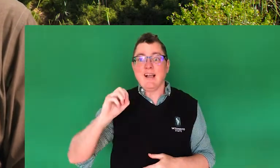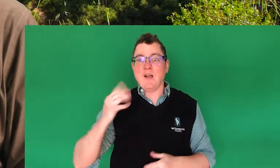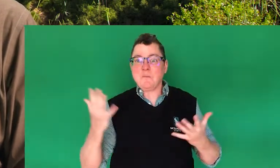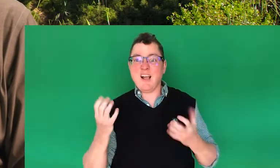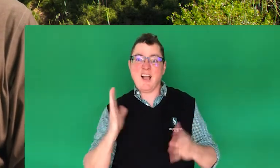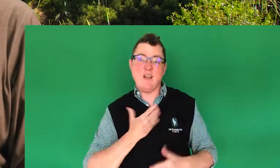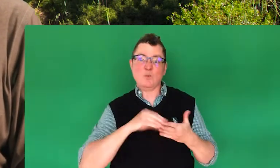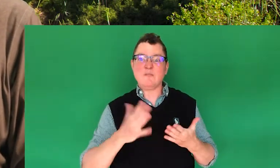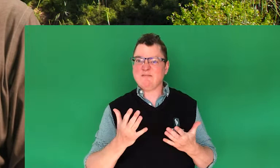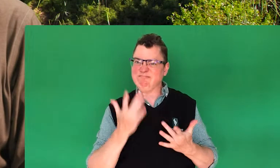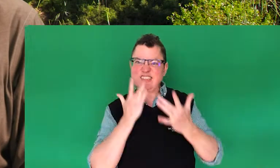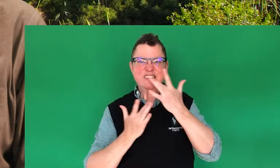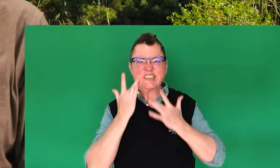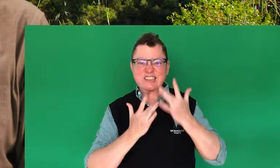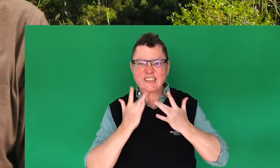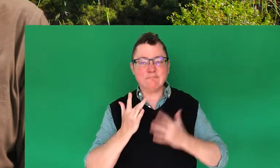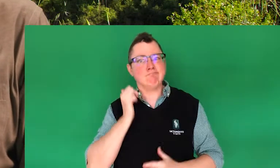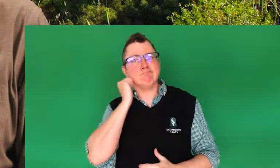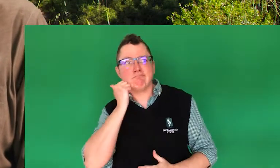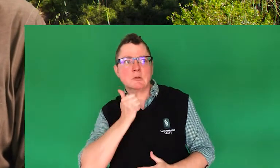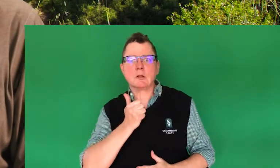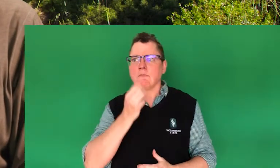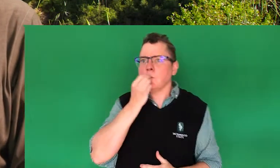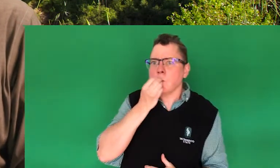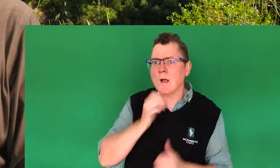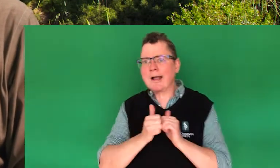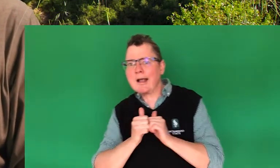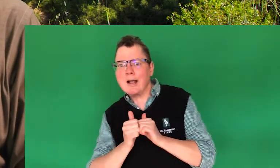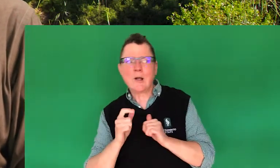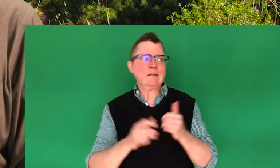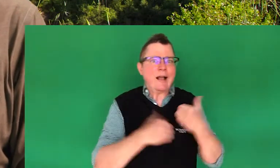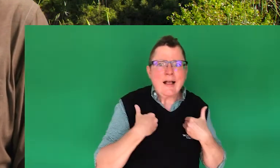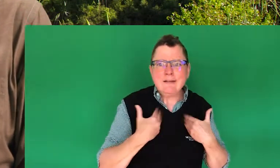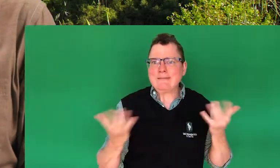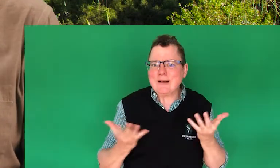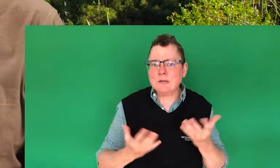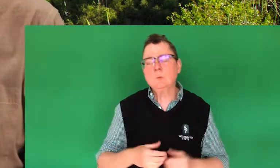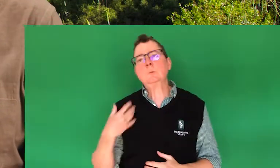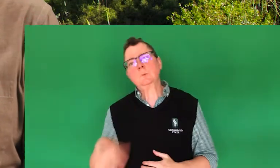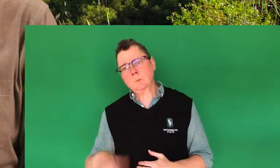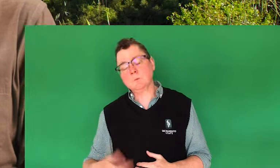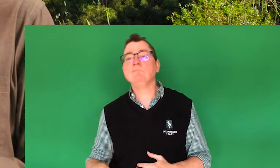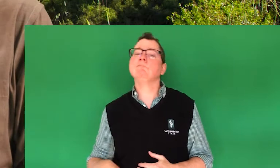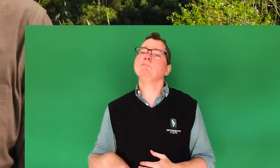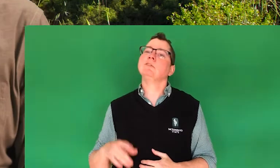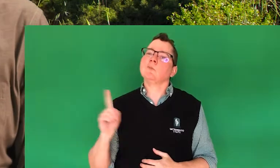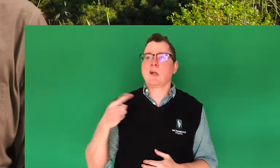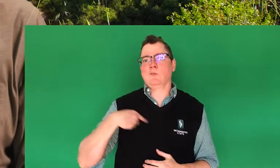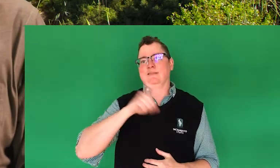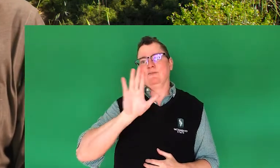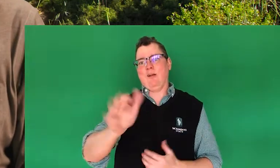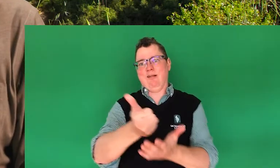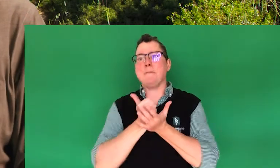big role. We found out that a lot of our students are in need of even a daily securing